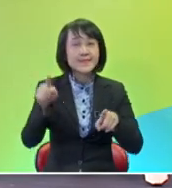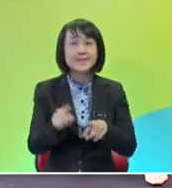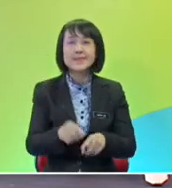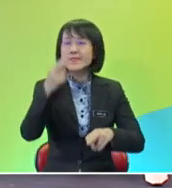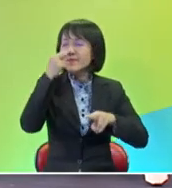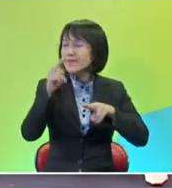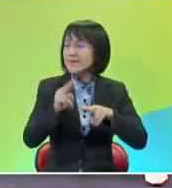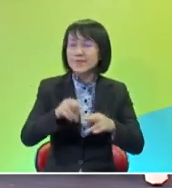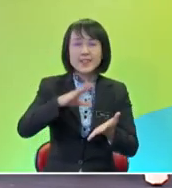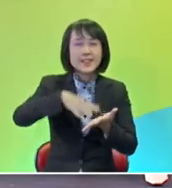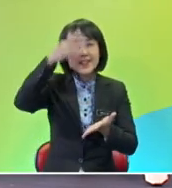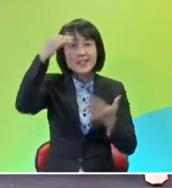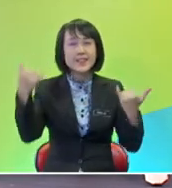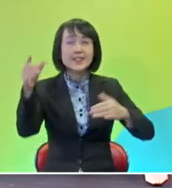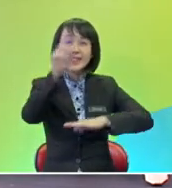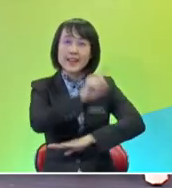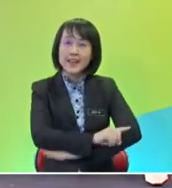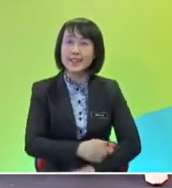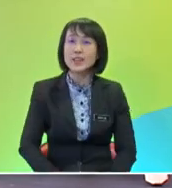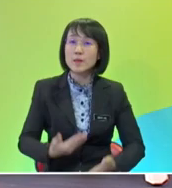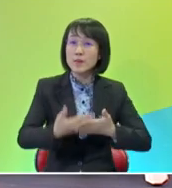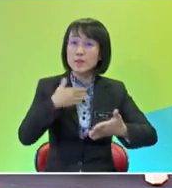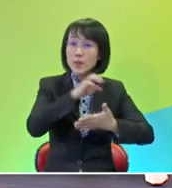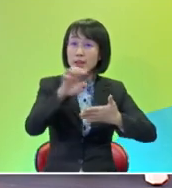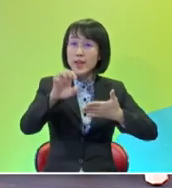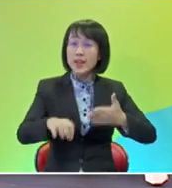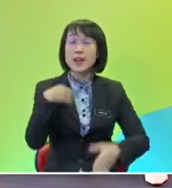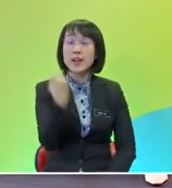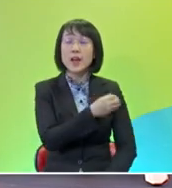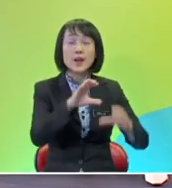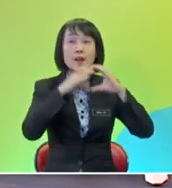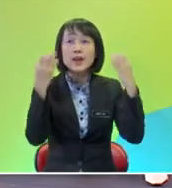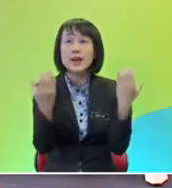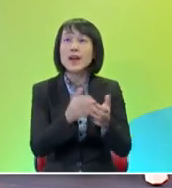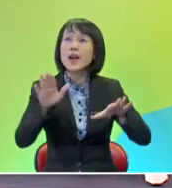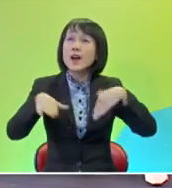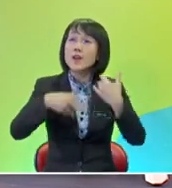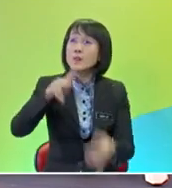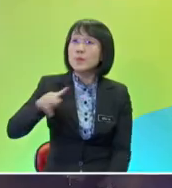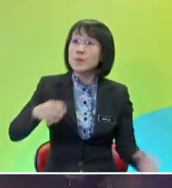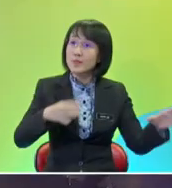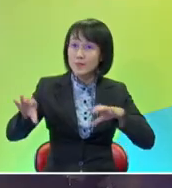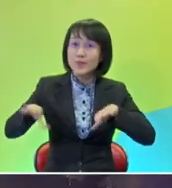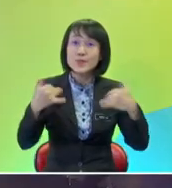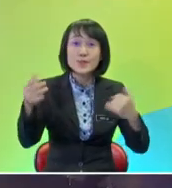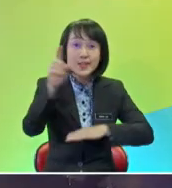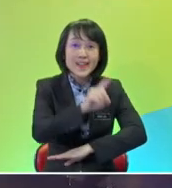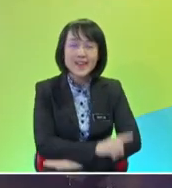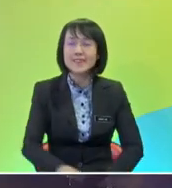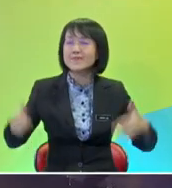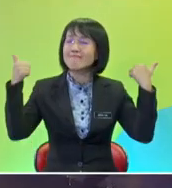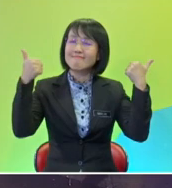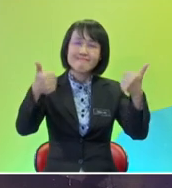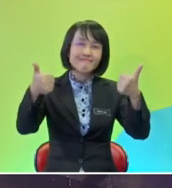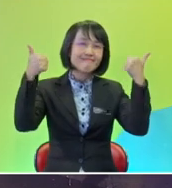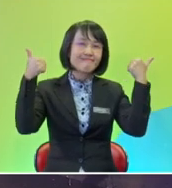lesson today, teacher. It was. Now, before we end our class, how did the pupils do today? I think they did very